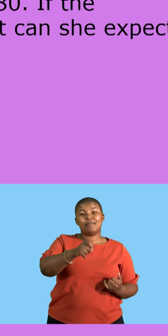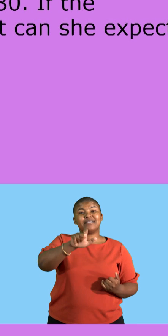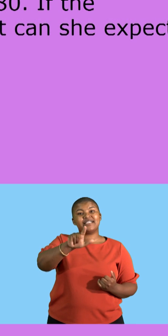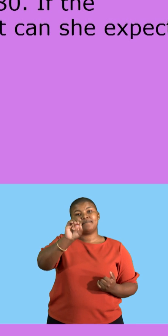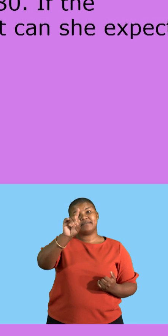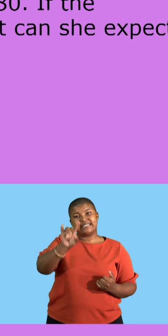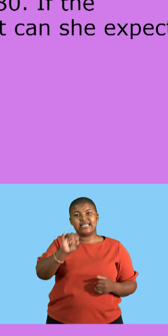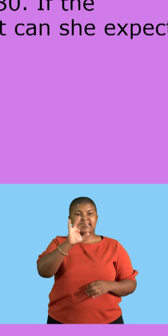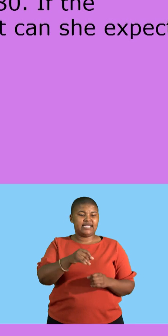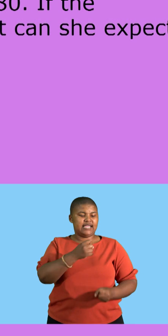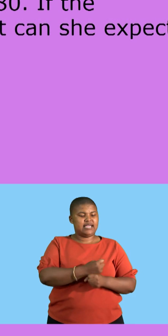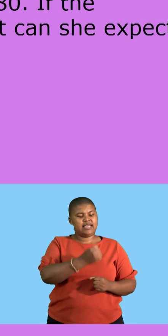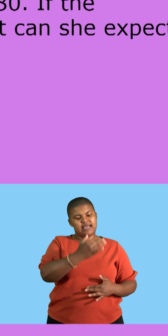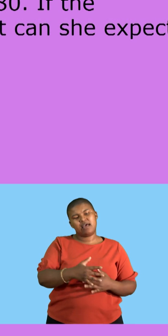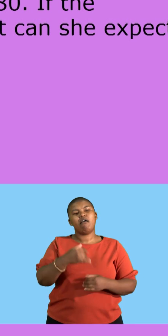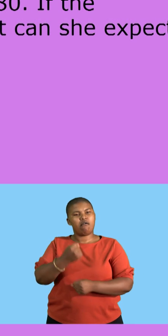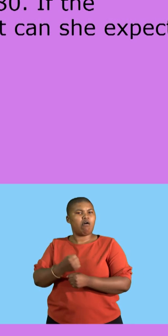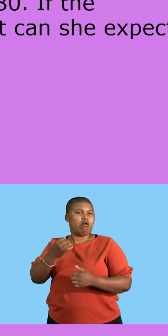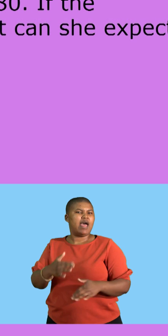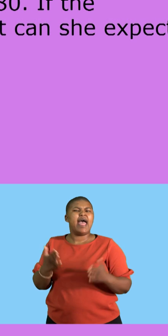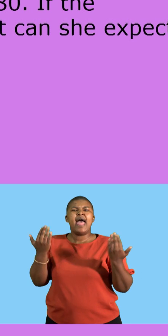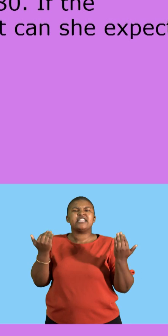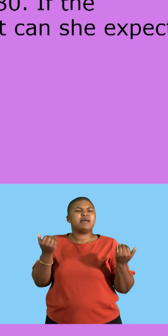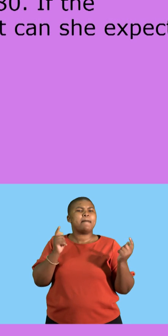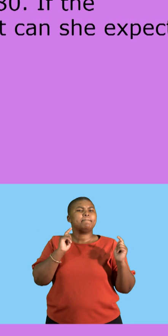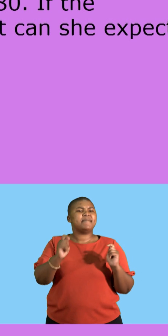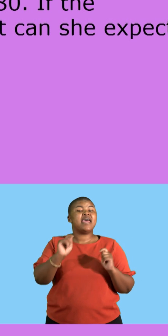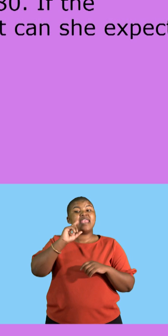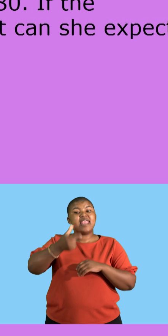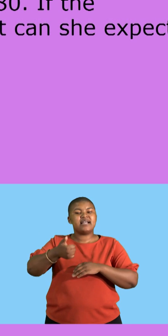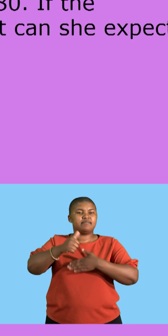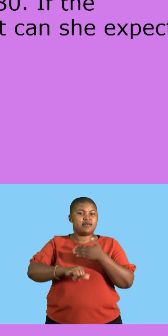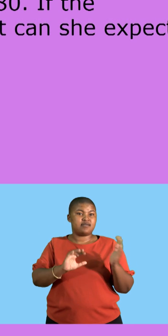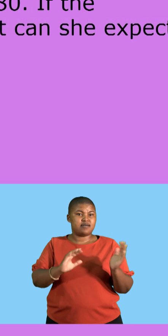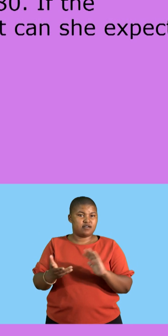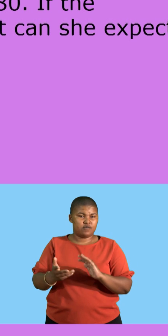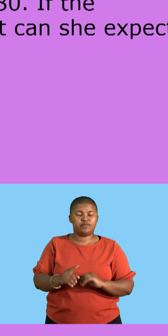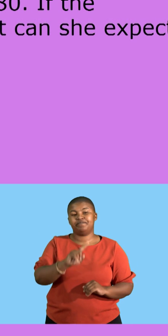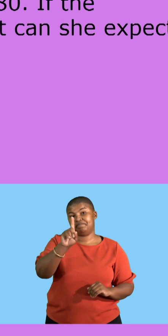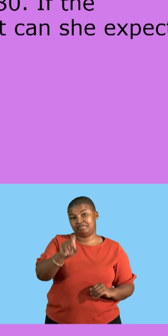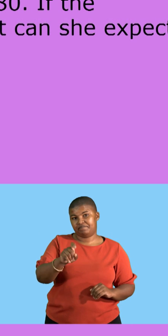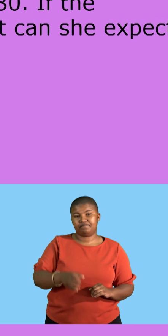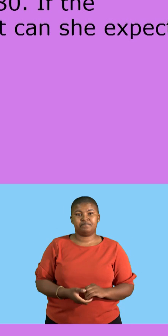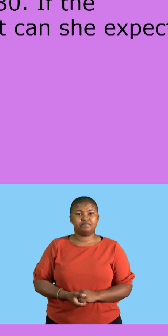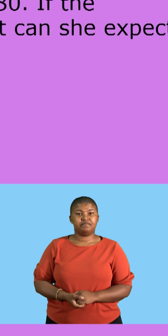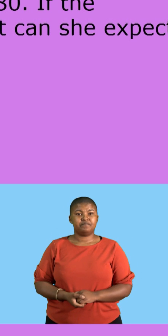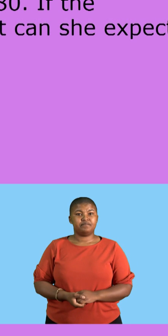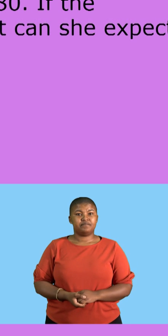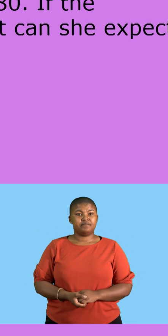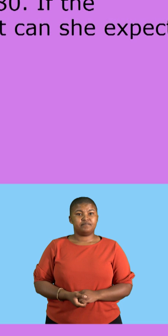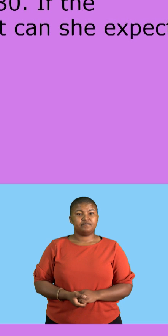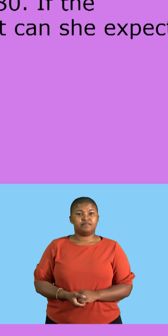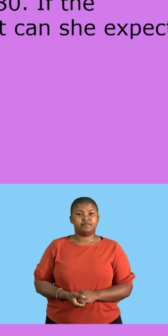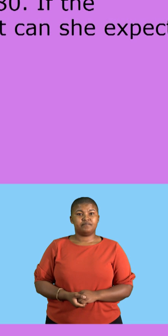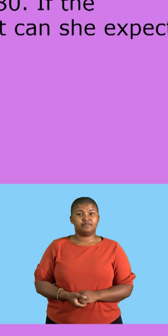8.7% per year, what can she expect to pay next month? So